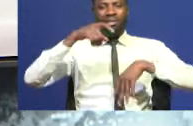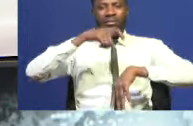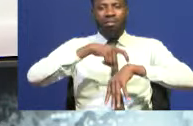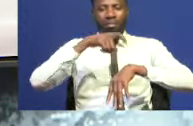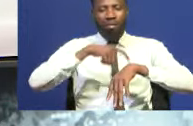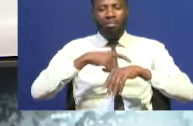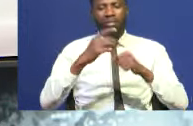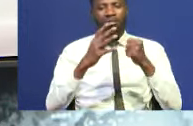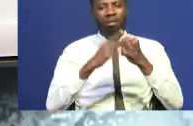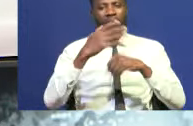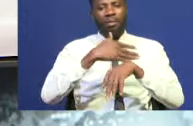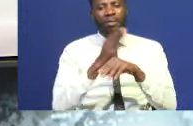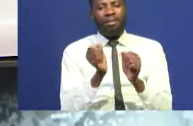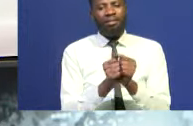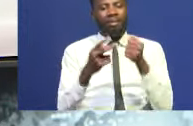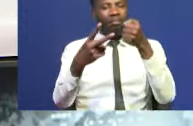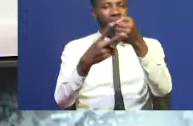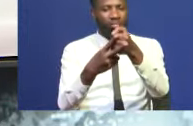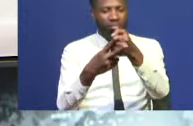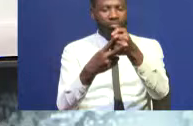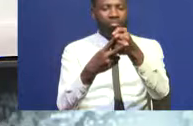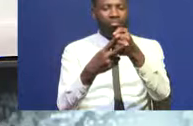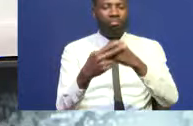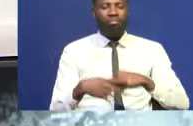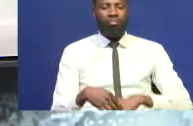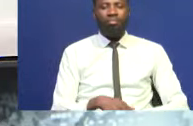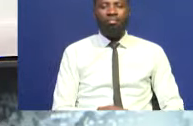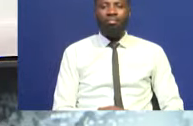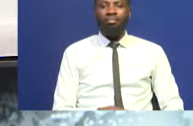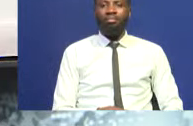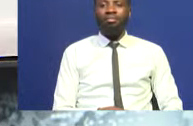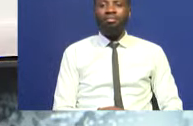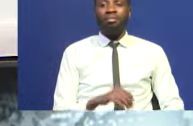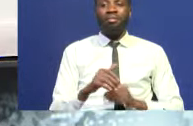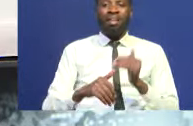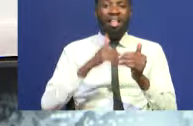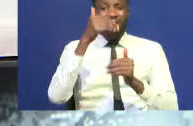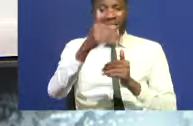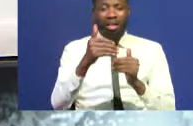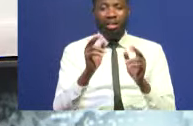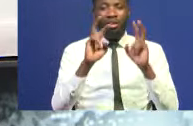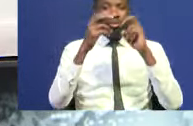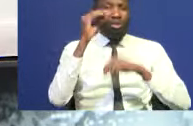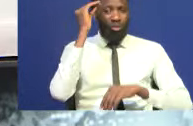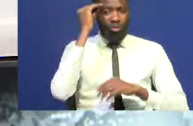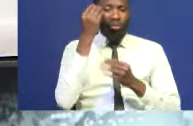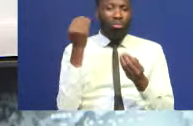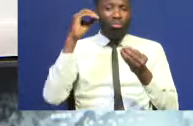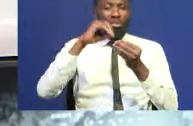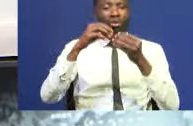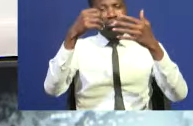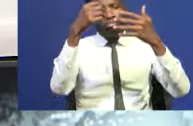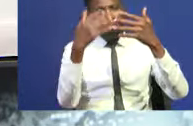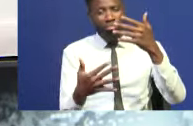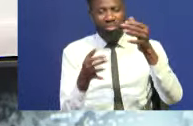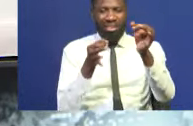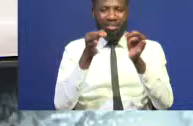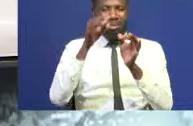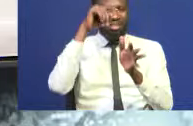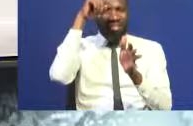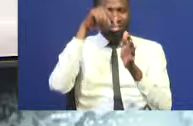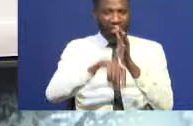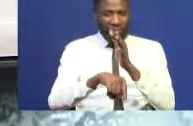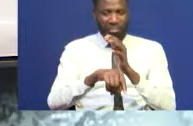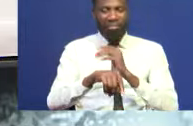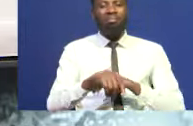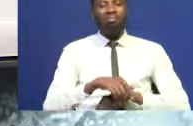70 minutes past the top of the hour. Coming up, education matters and much more with the detail and clarity you